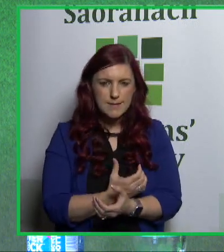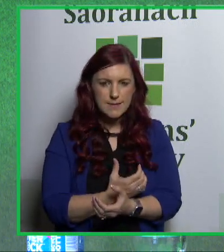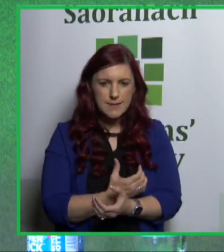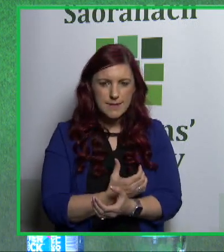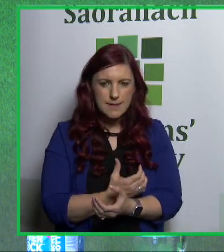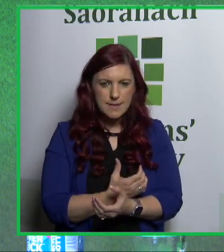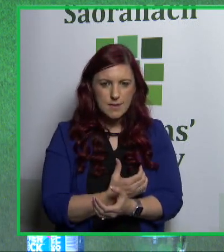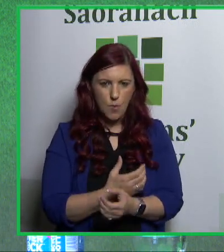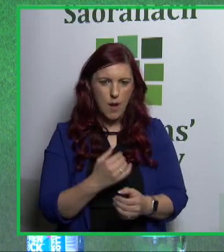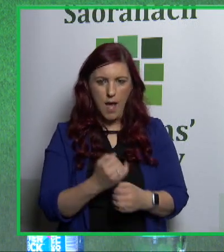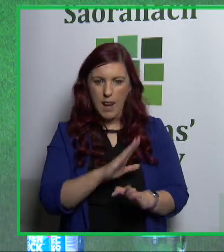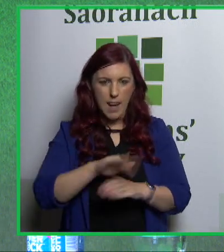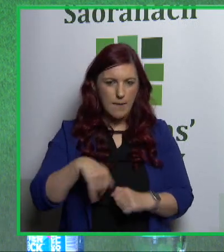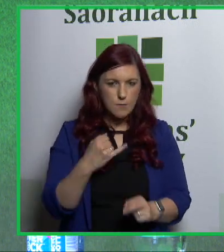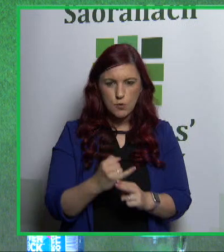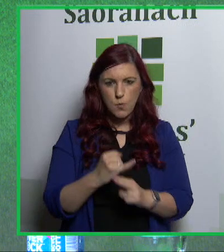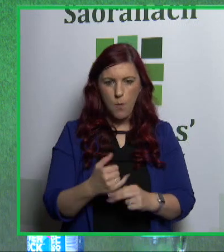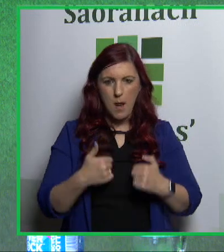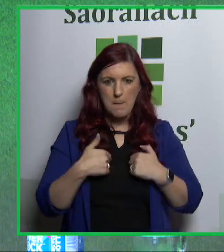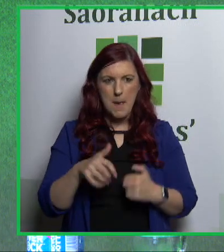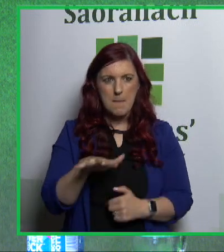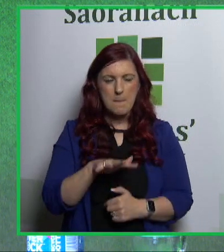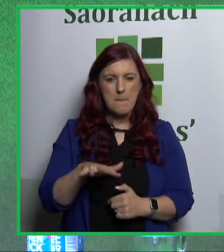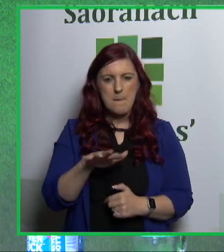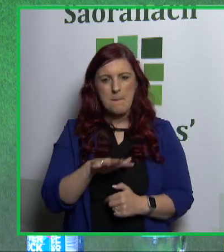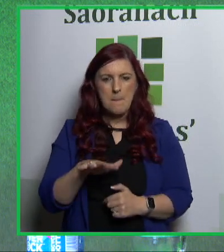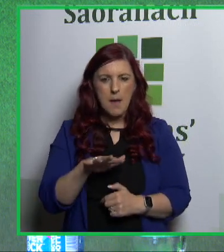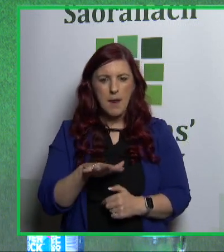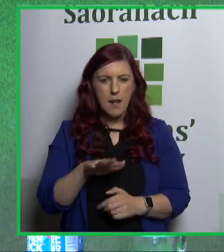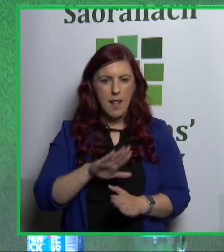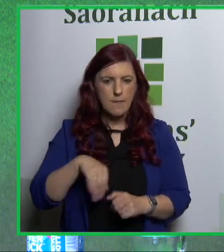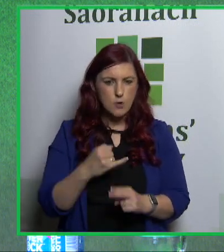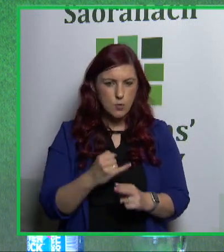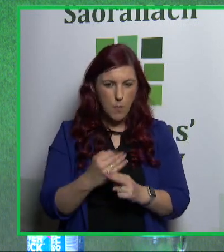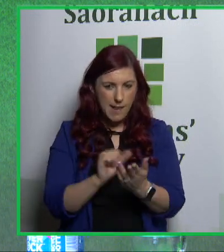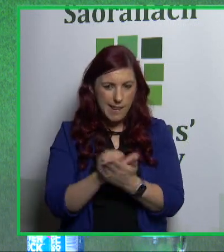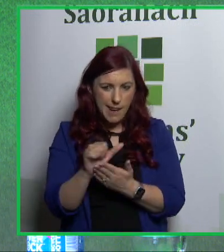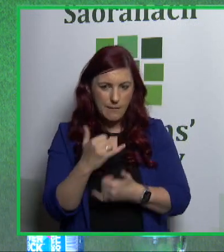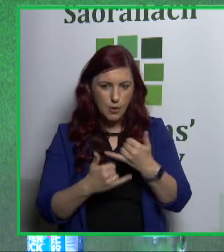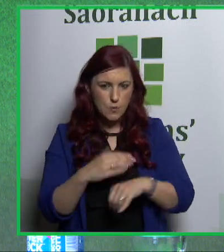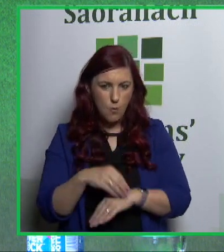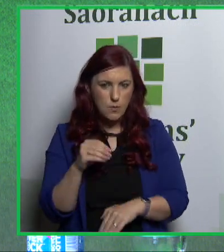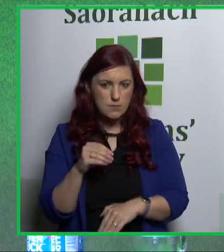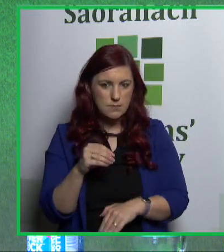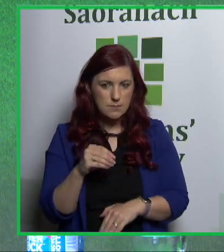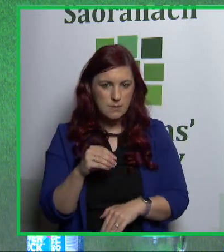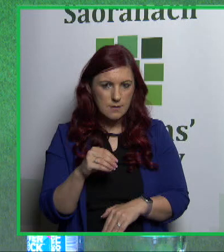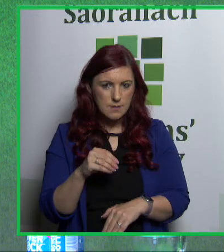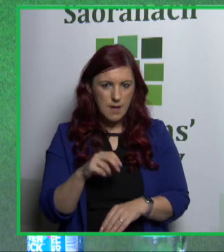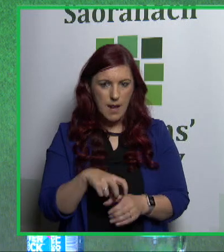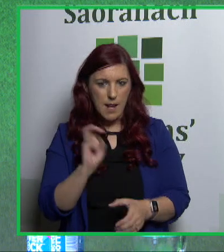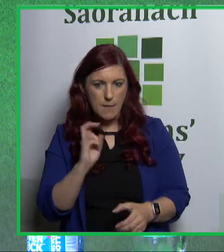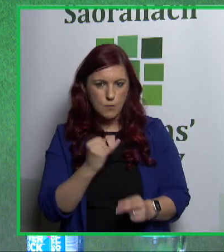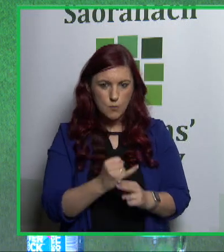class, I left school when I got kicked out actually when I was only 11 out of school. They tried